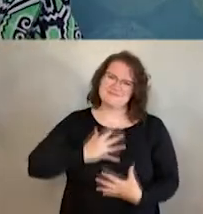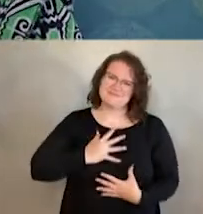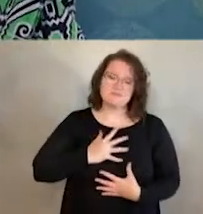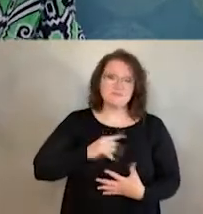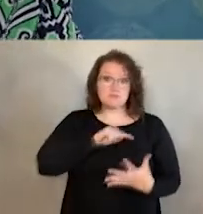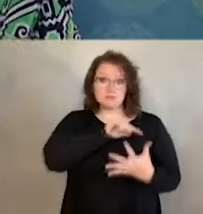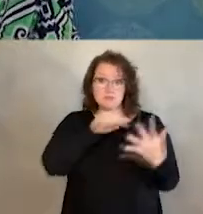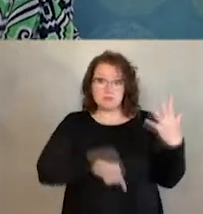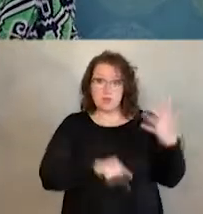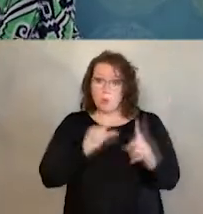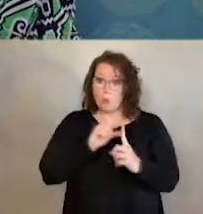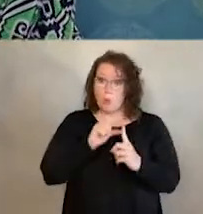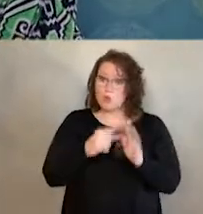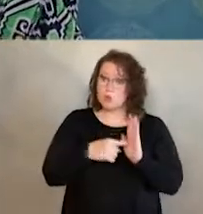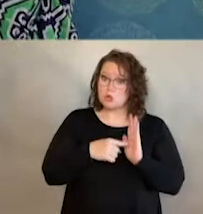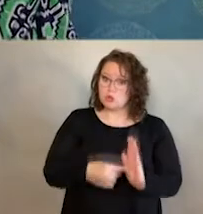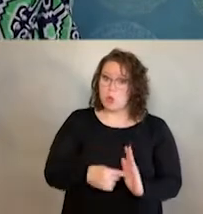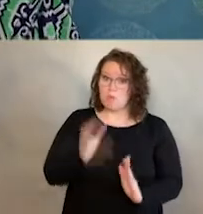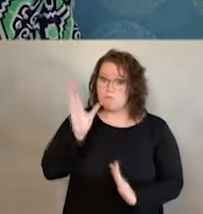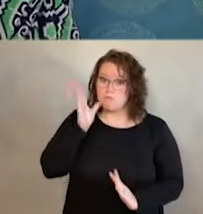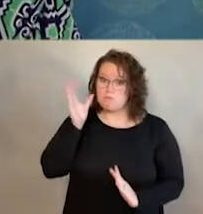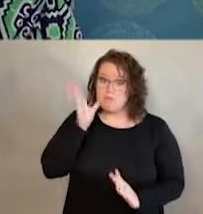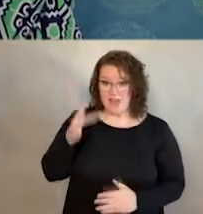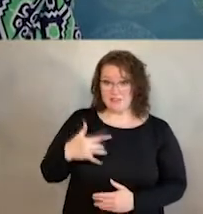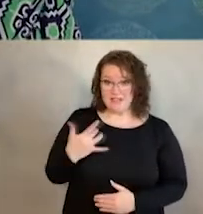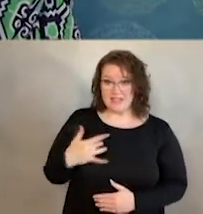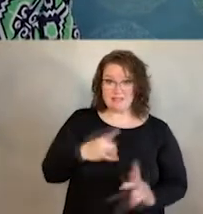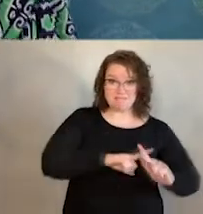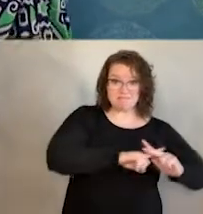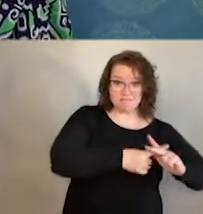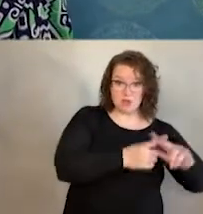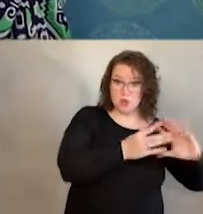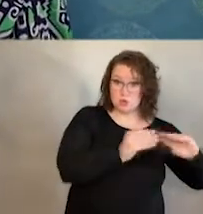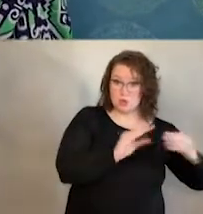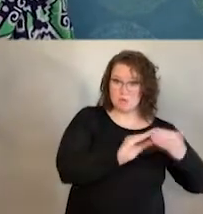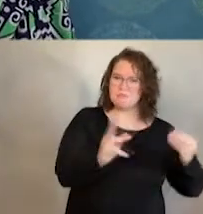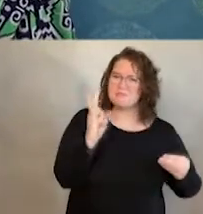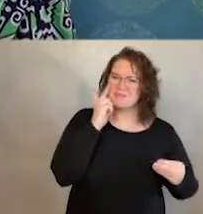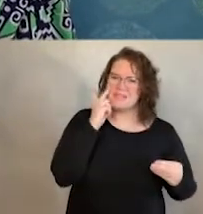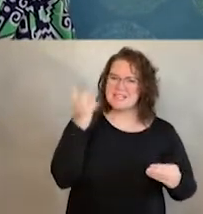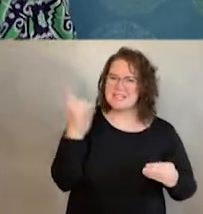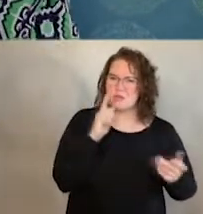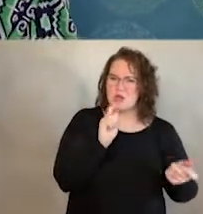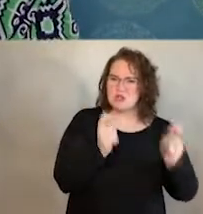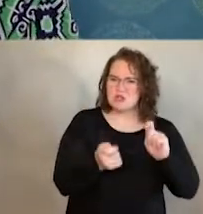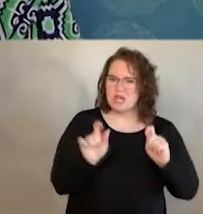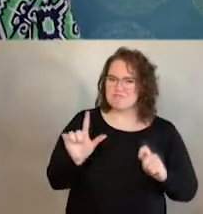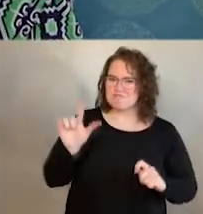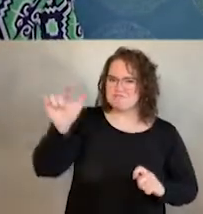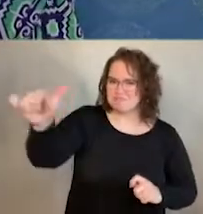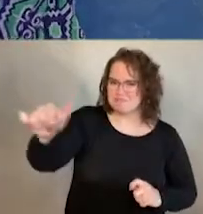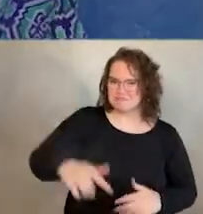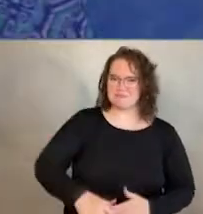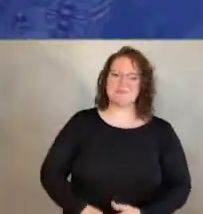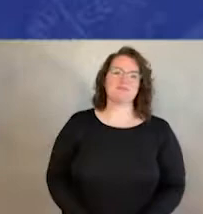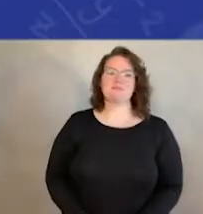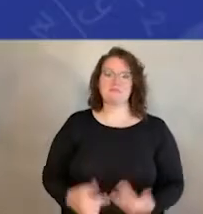All of these words show how Camilla felt in the beginning of the story. Let's see if anything changes while we continue to